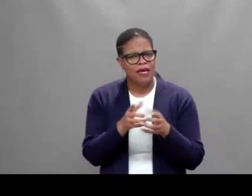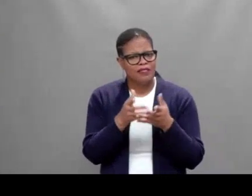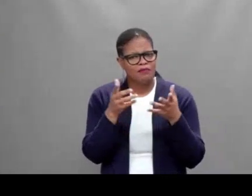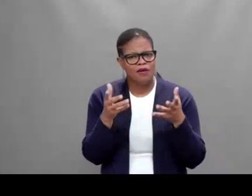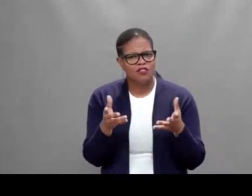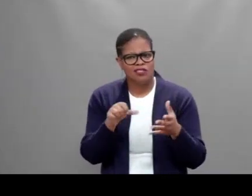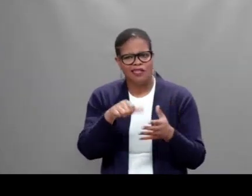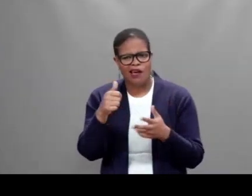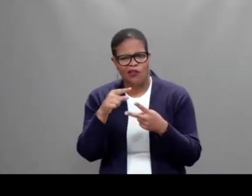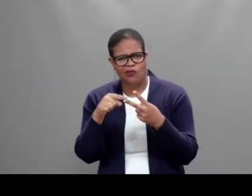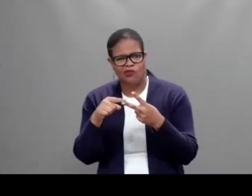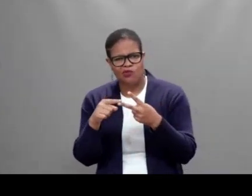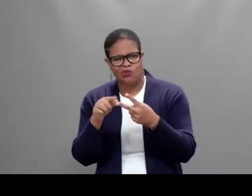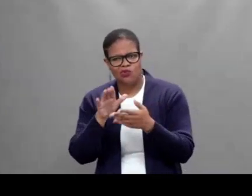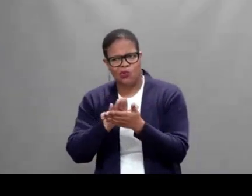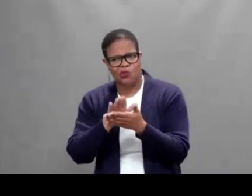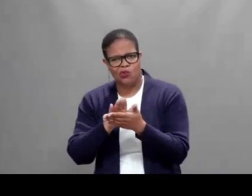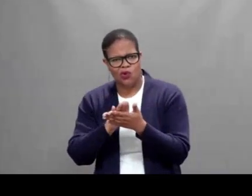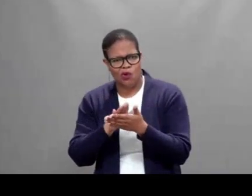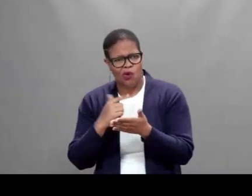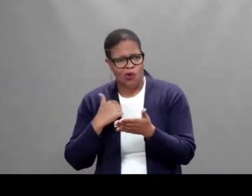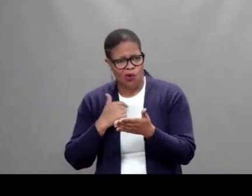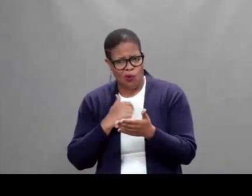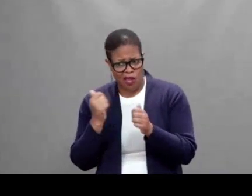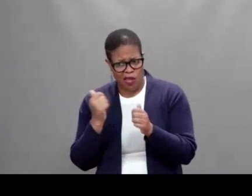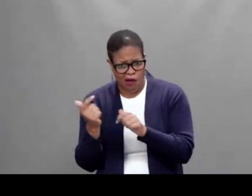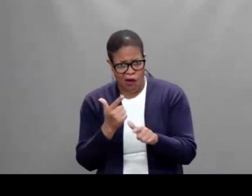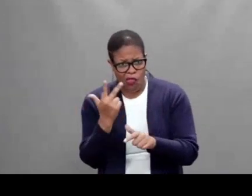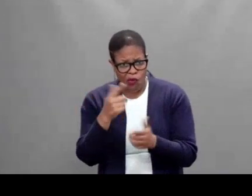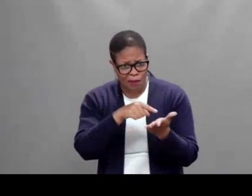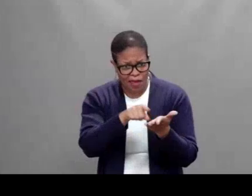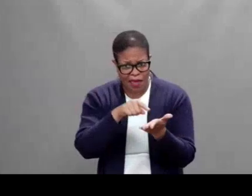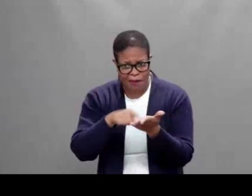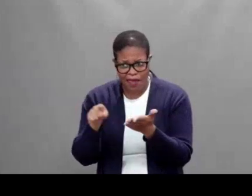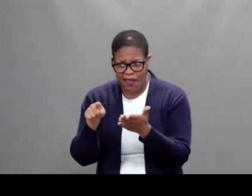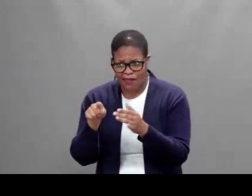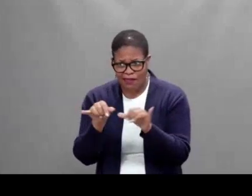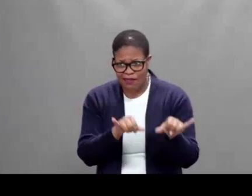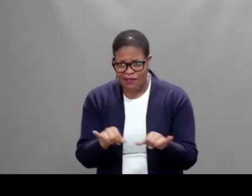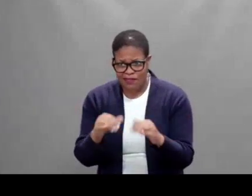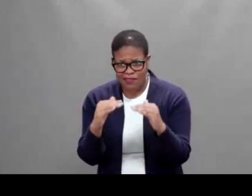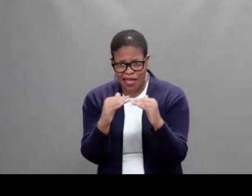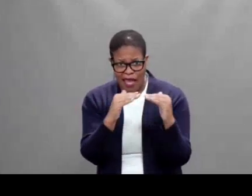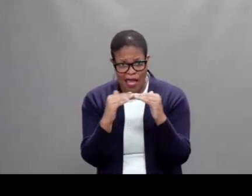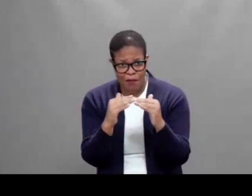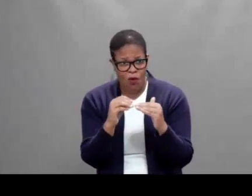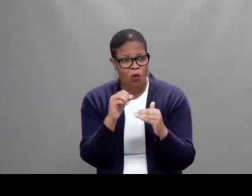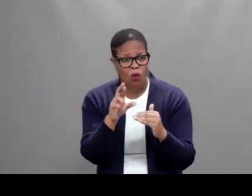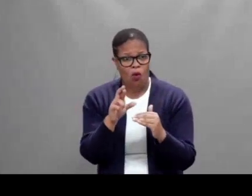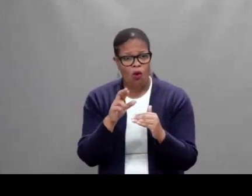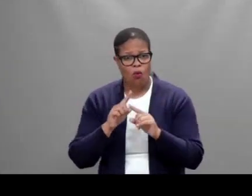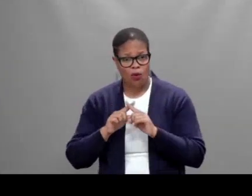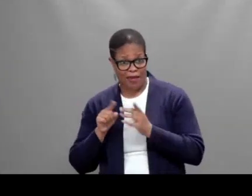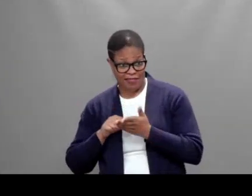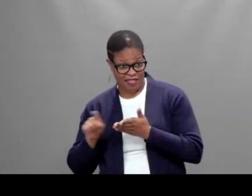much as the other two schools, are we all three schools paying the same amount, or are we paying a different amount? And